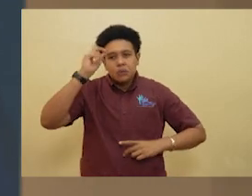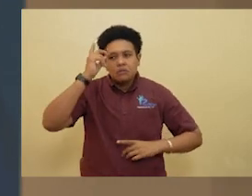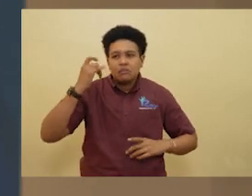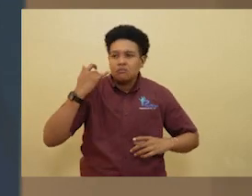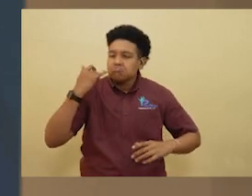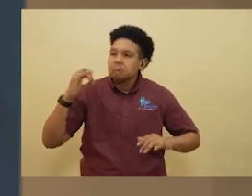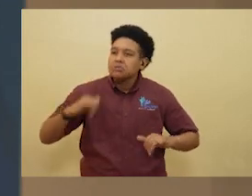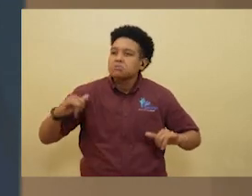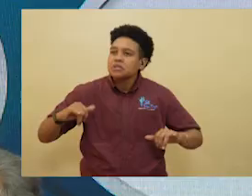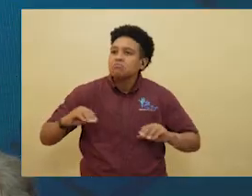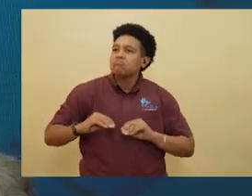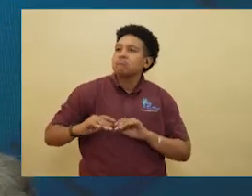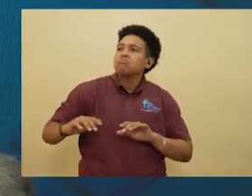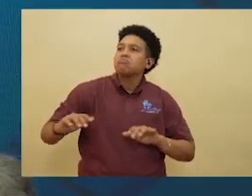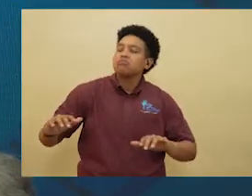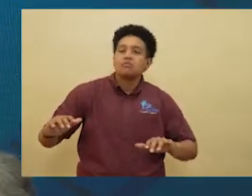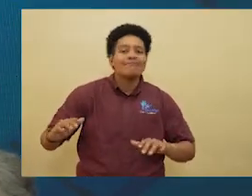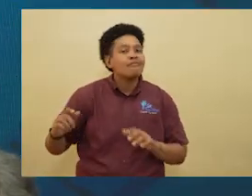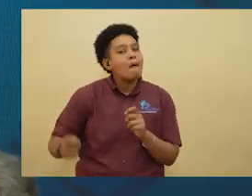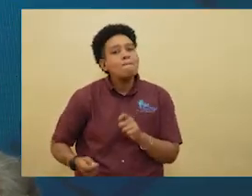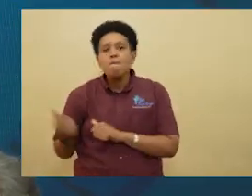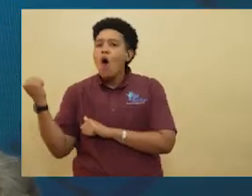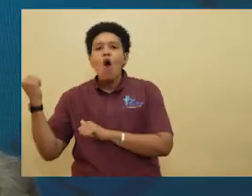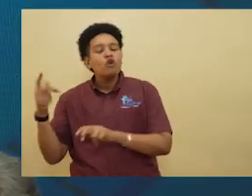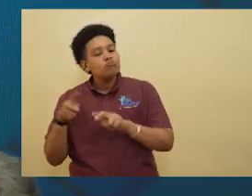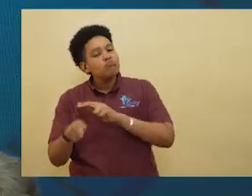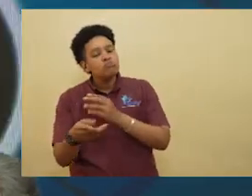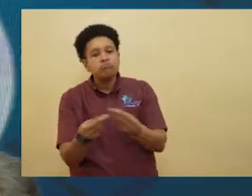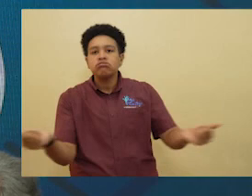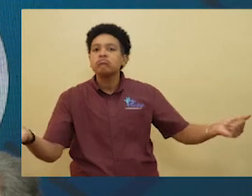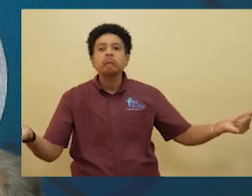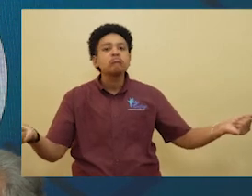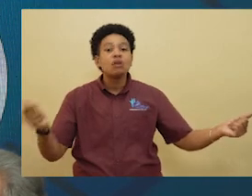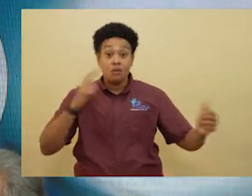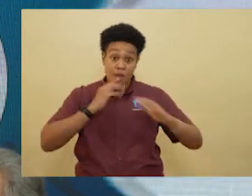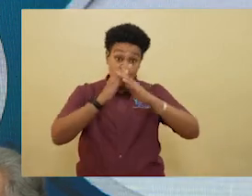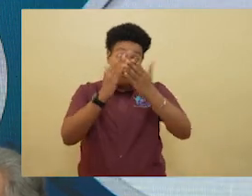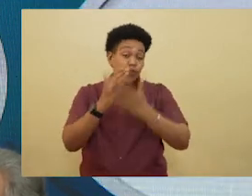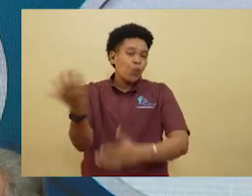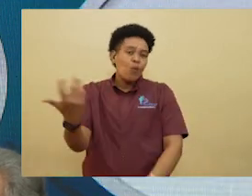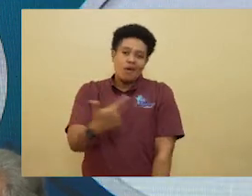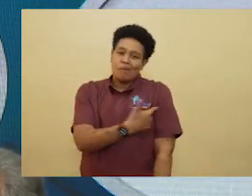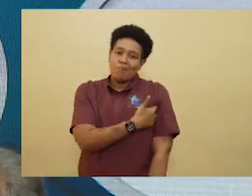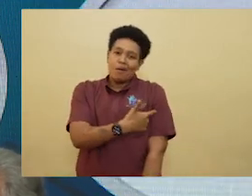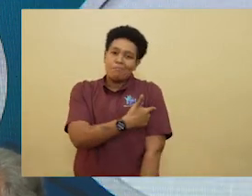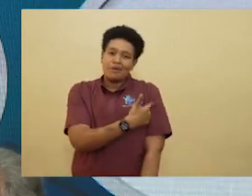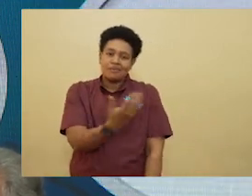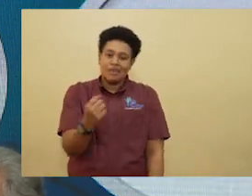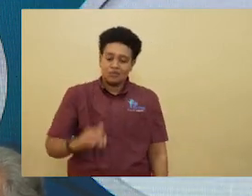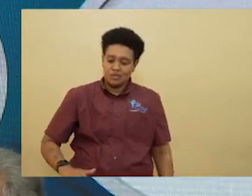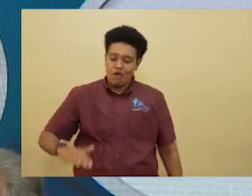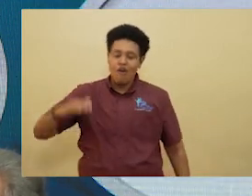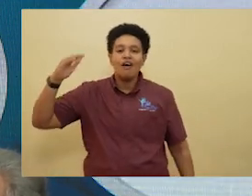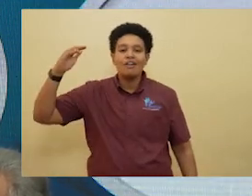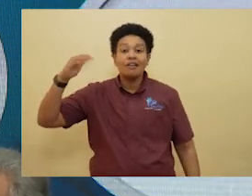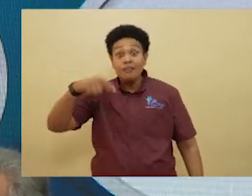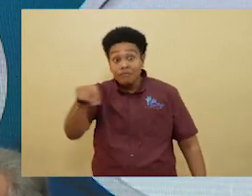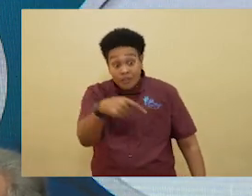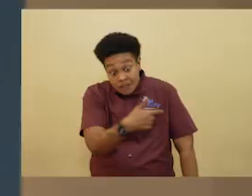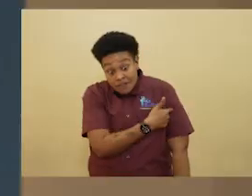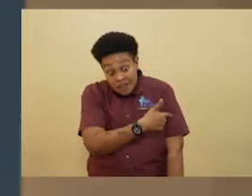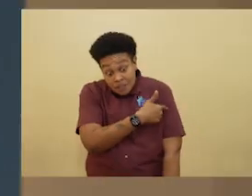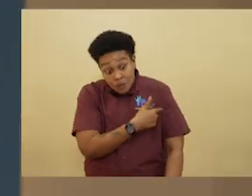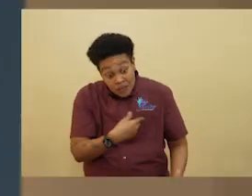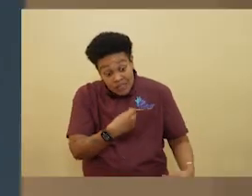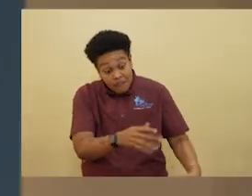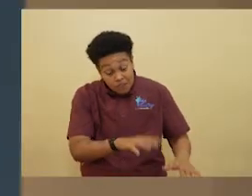diseases that were preventable by vaccines. Now, these vaccines, many of them that we're giving